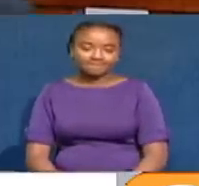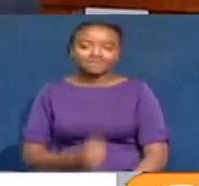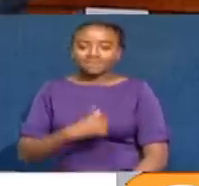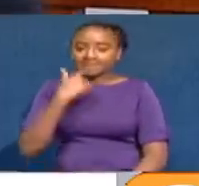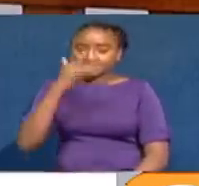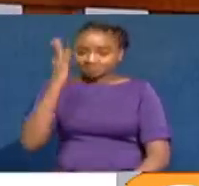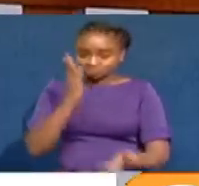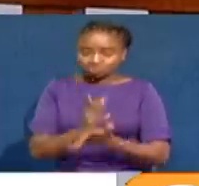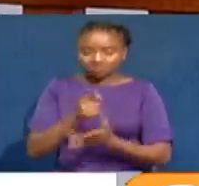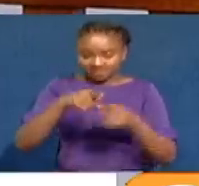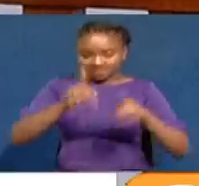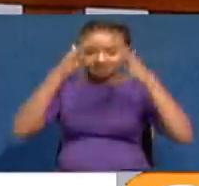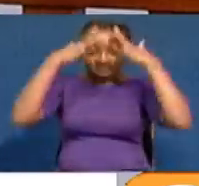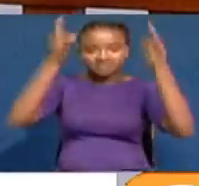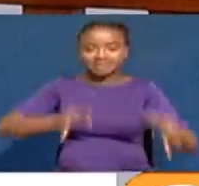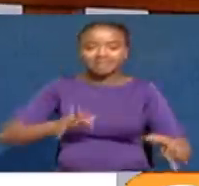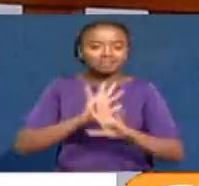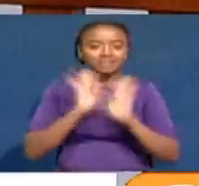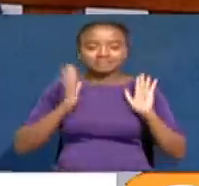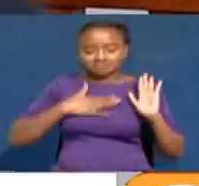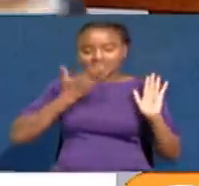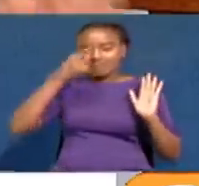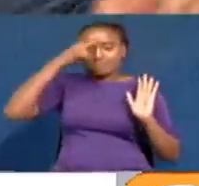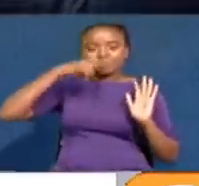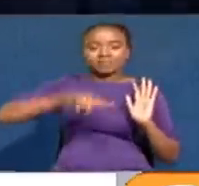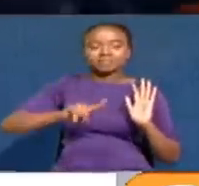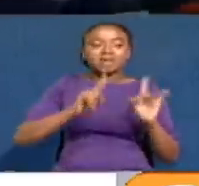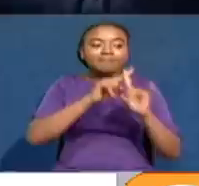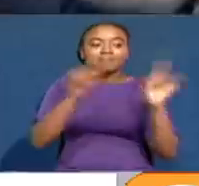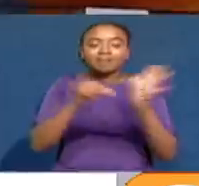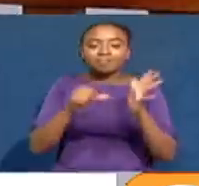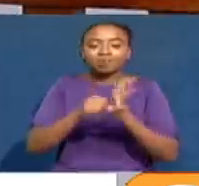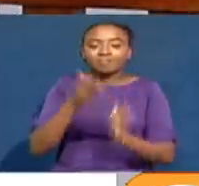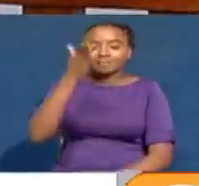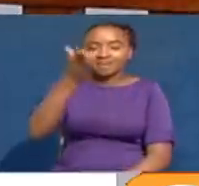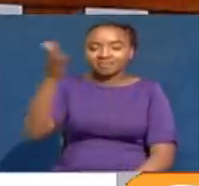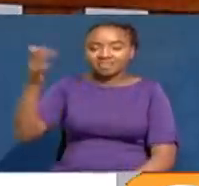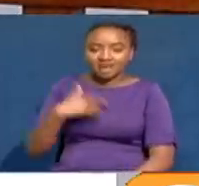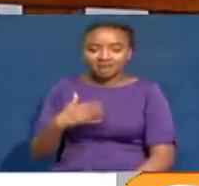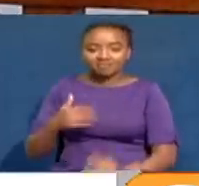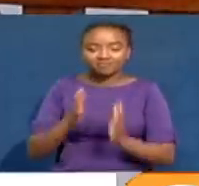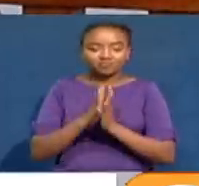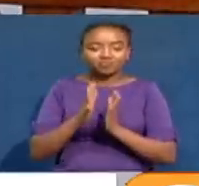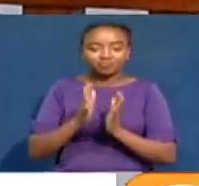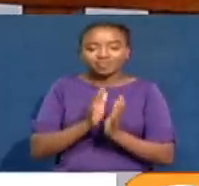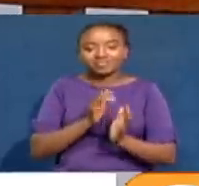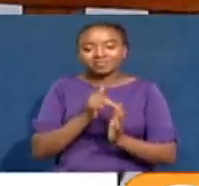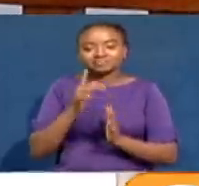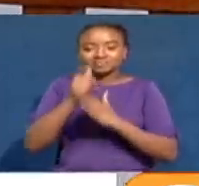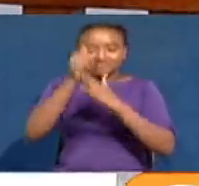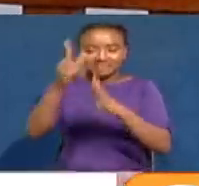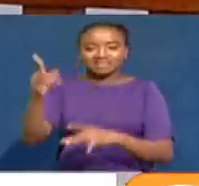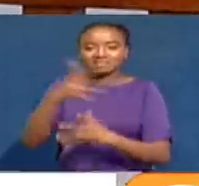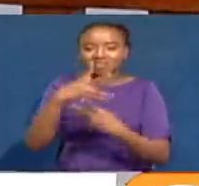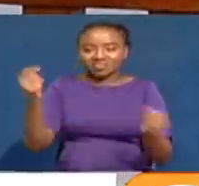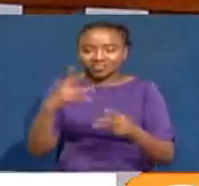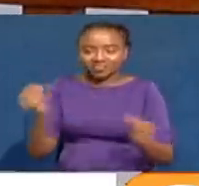truth, you decide. That's my policy. The problem we are facing about the leaders you have just talked about, and I ask